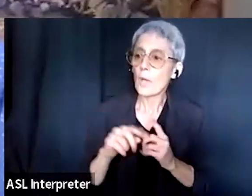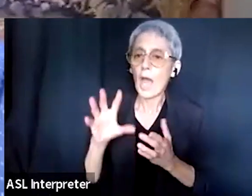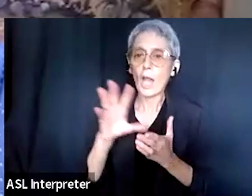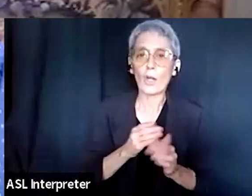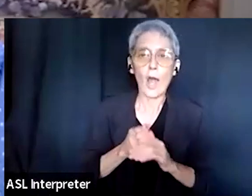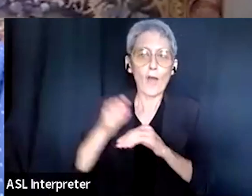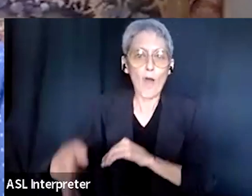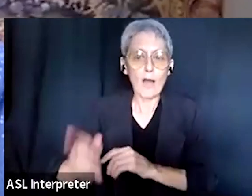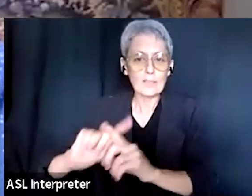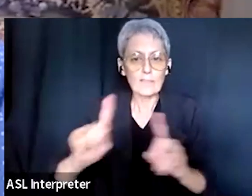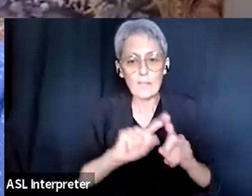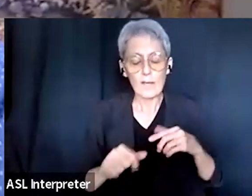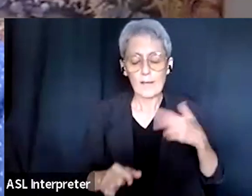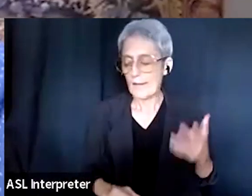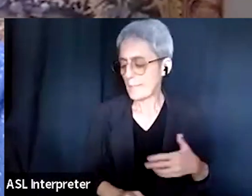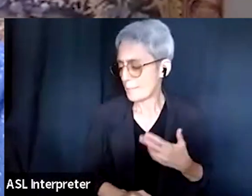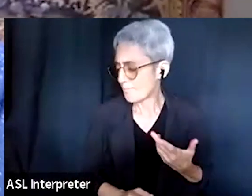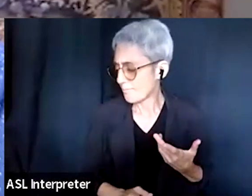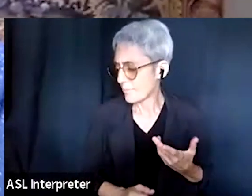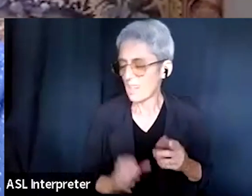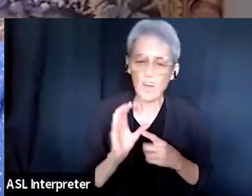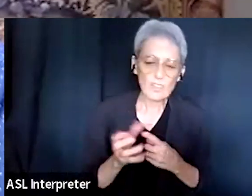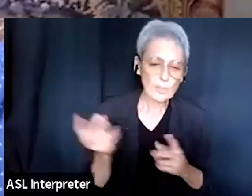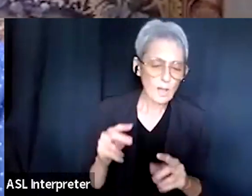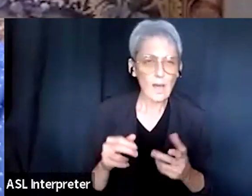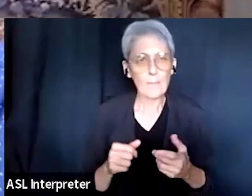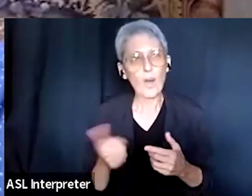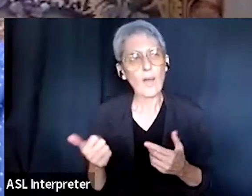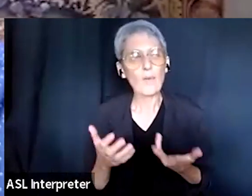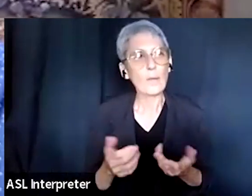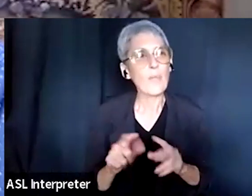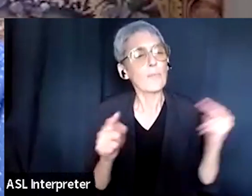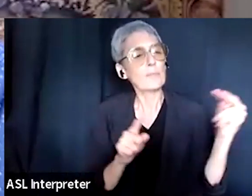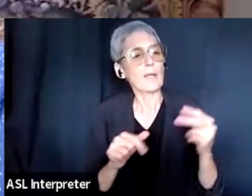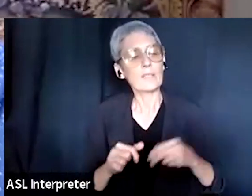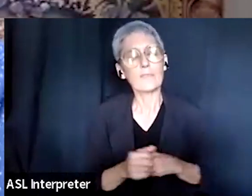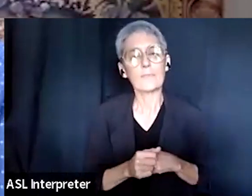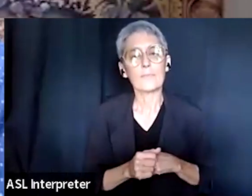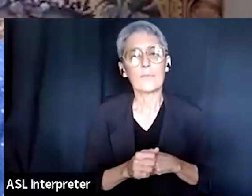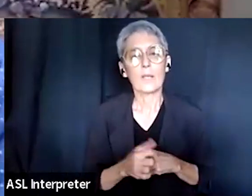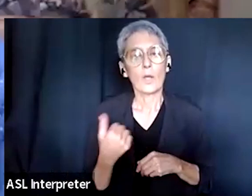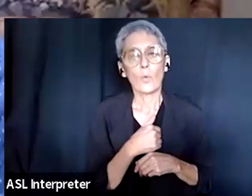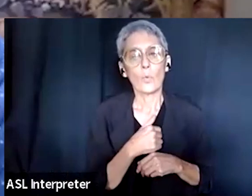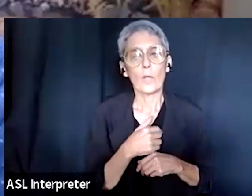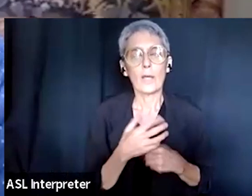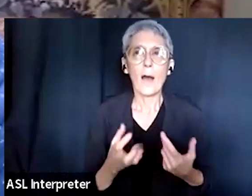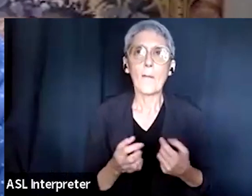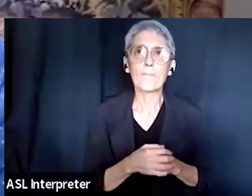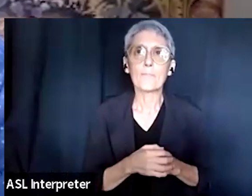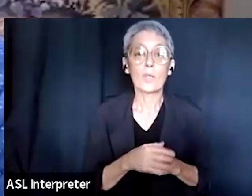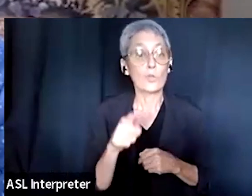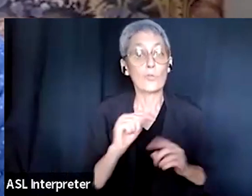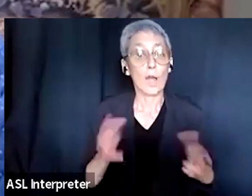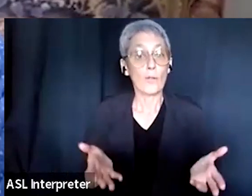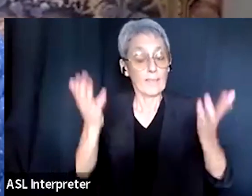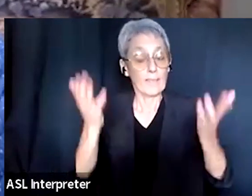from a cultural or whatever perspective. And it's something that you try to lift up, not